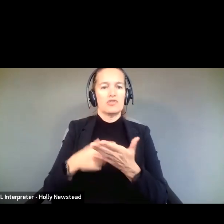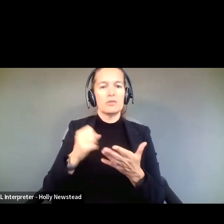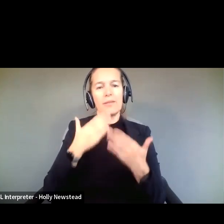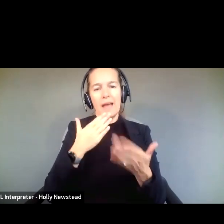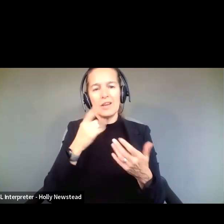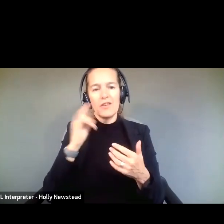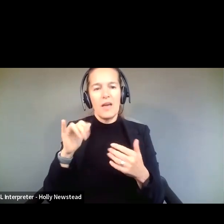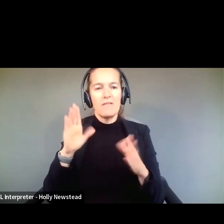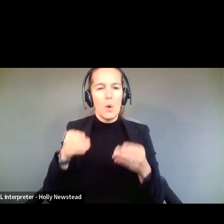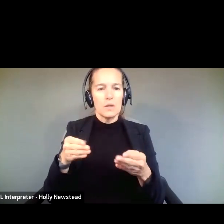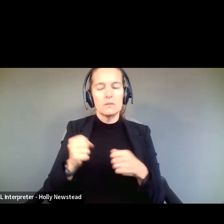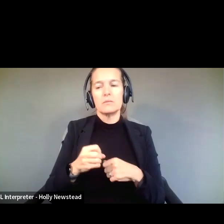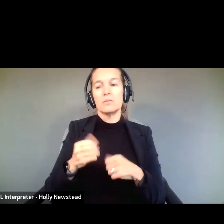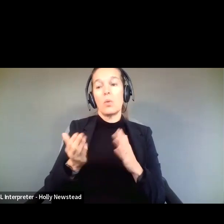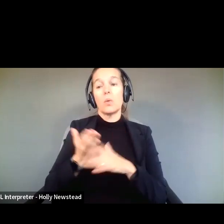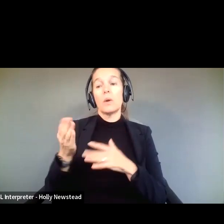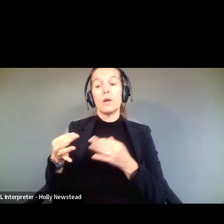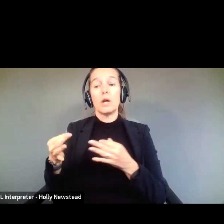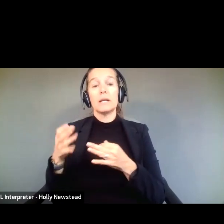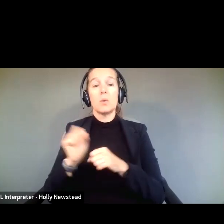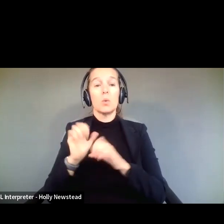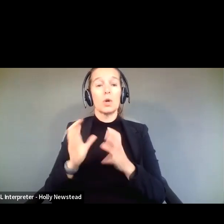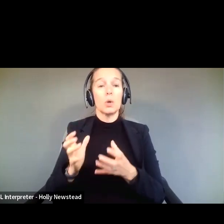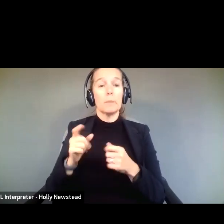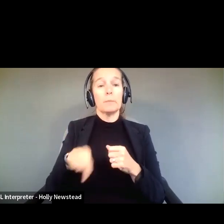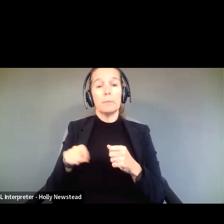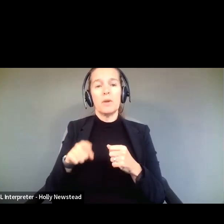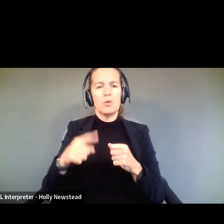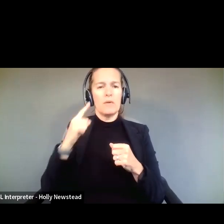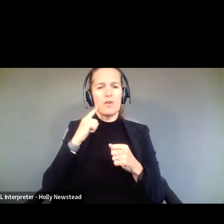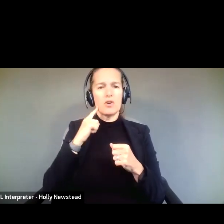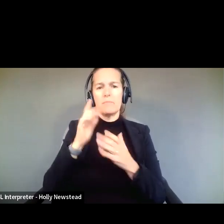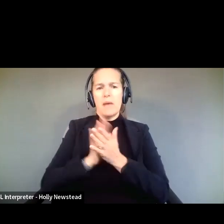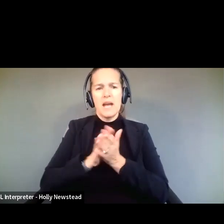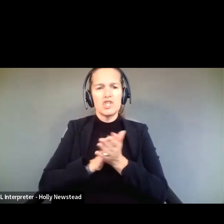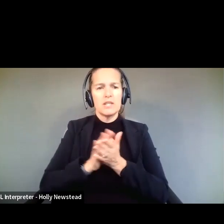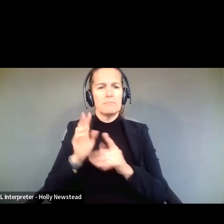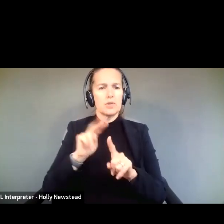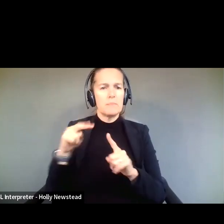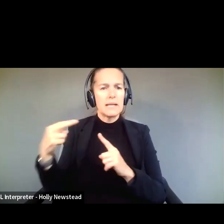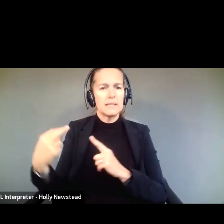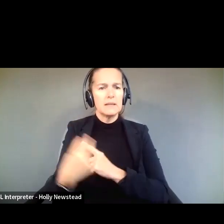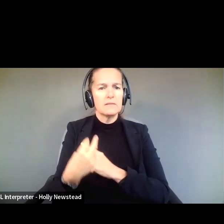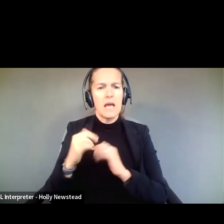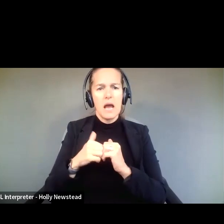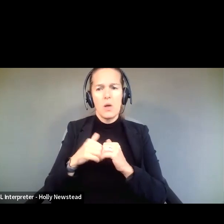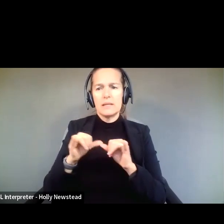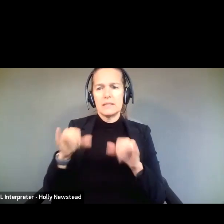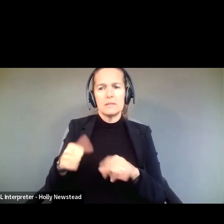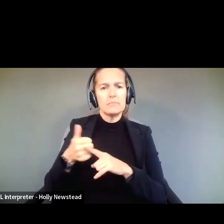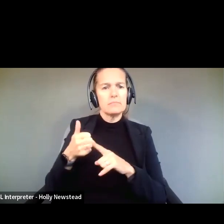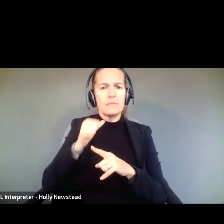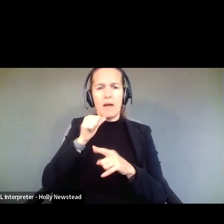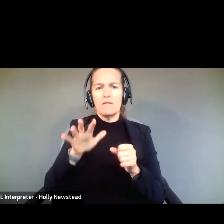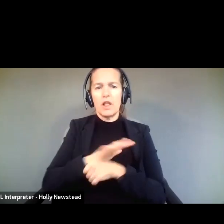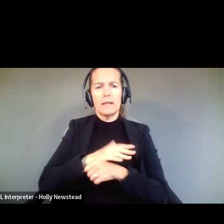Throughout your hearings in the work group, the commission is, you've heard passionate perspectives how the system is not fully